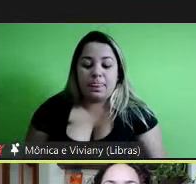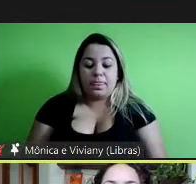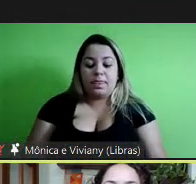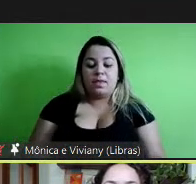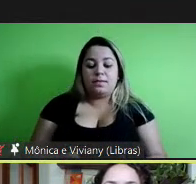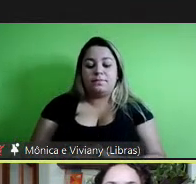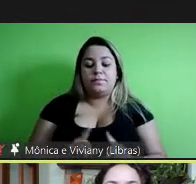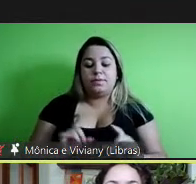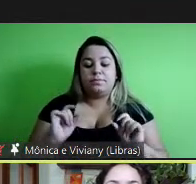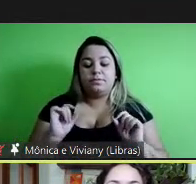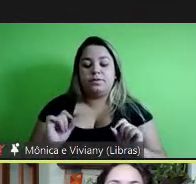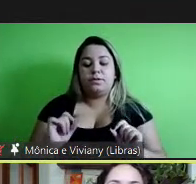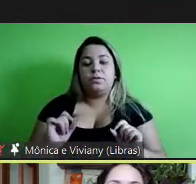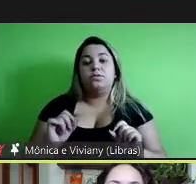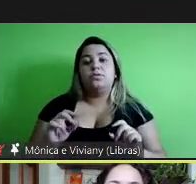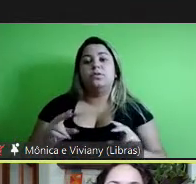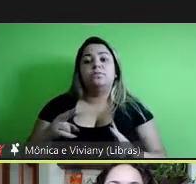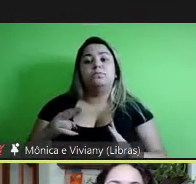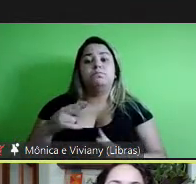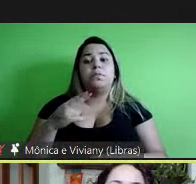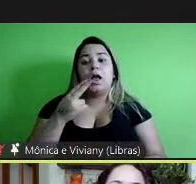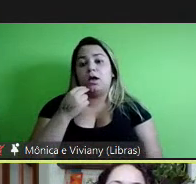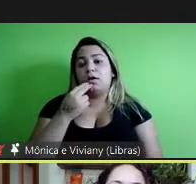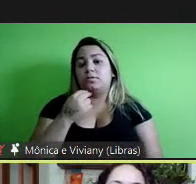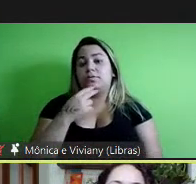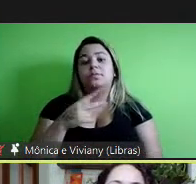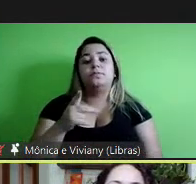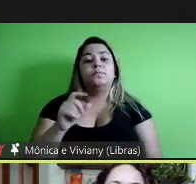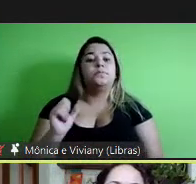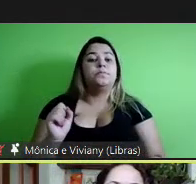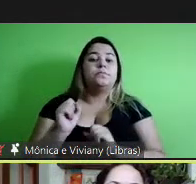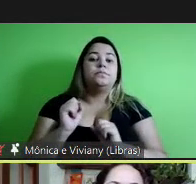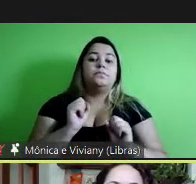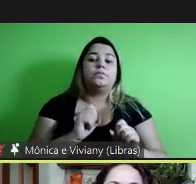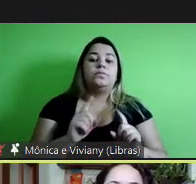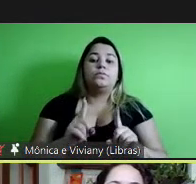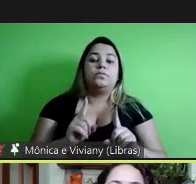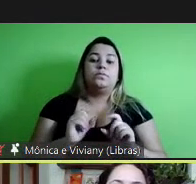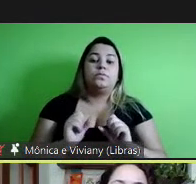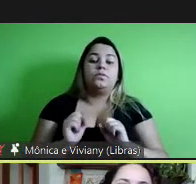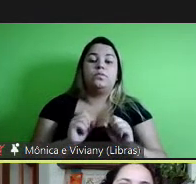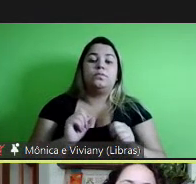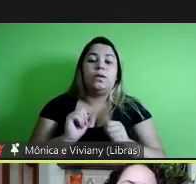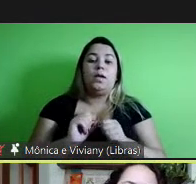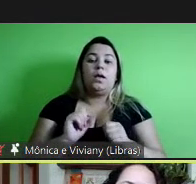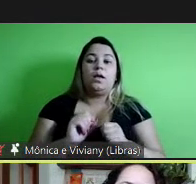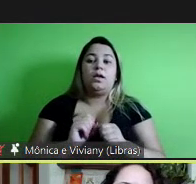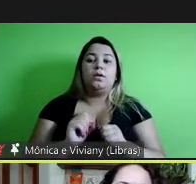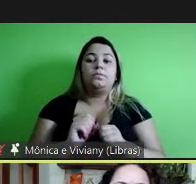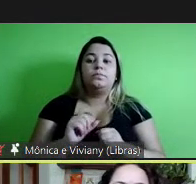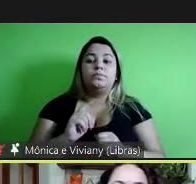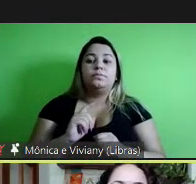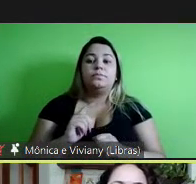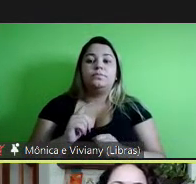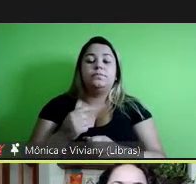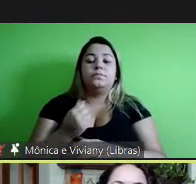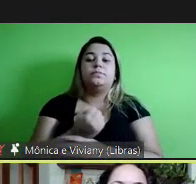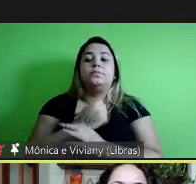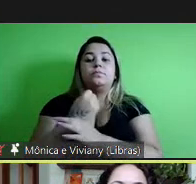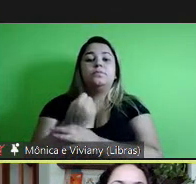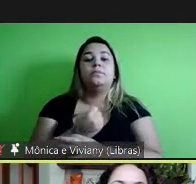In this perspective of food and nutritional safety, we can identify as many phases of